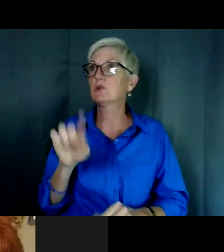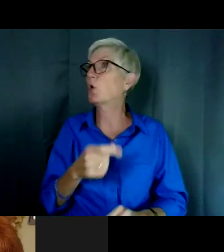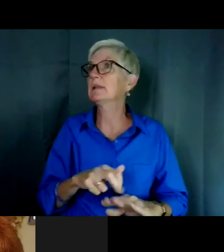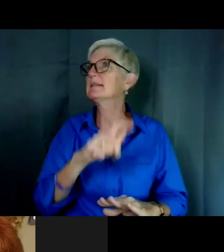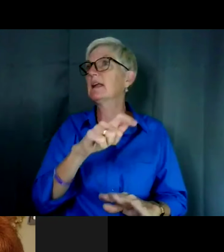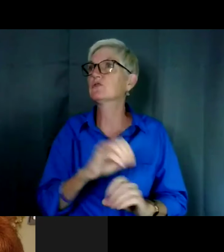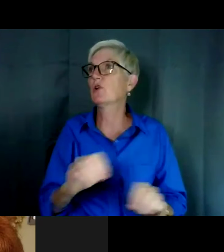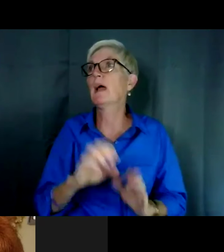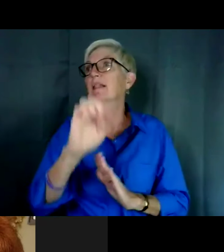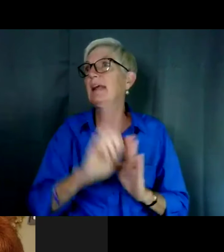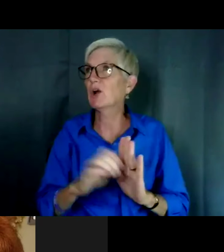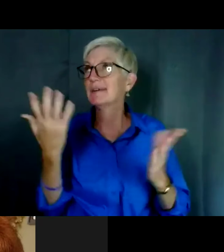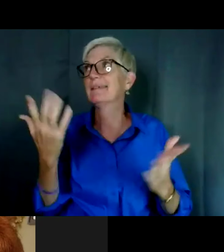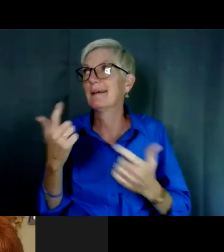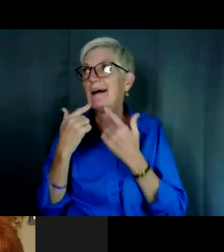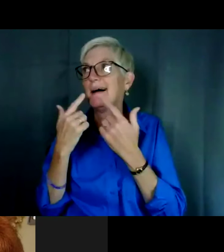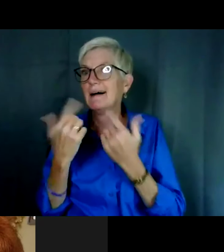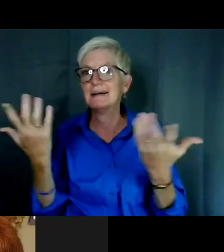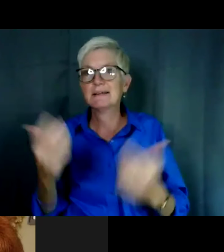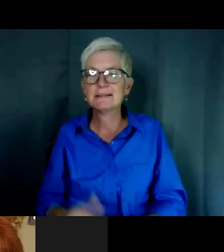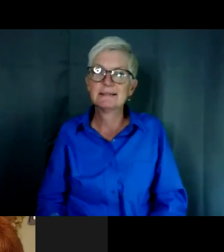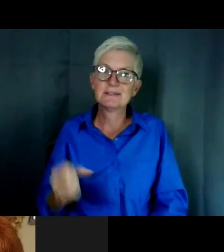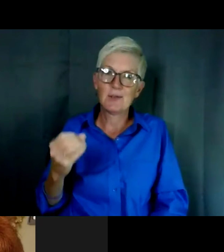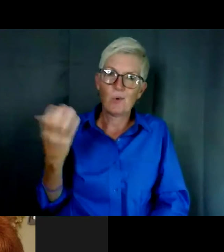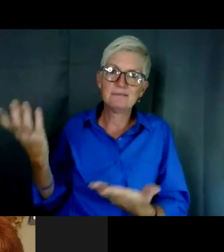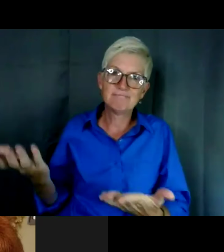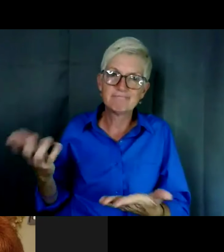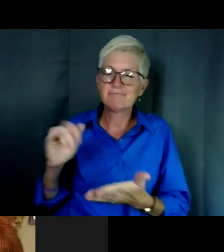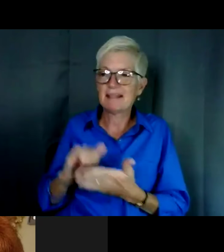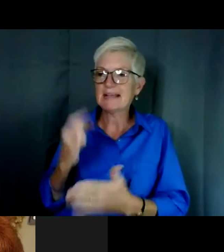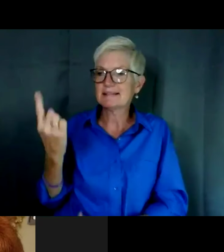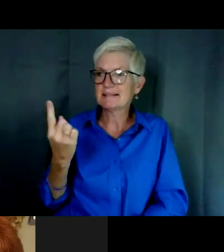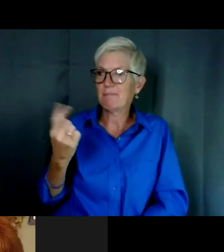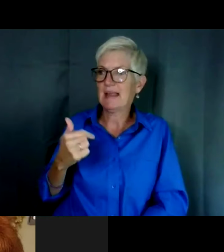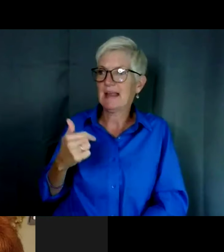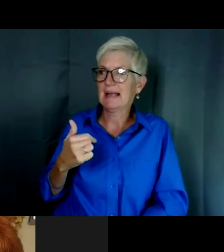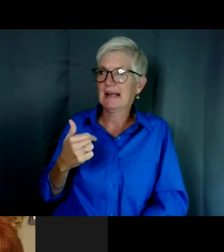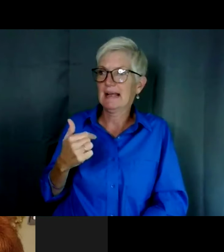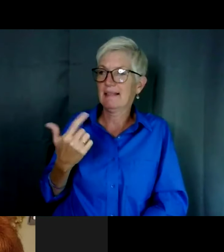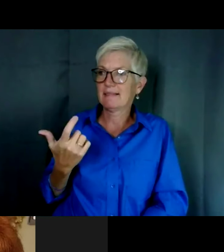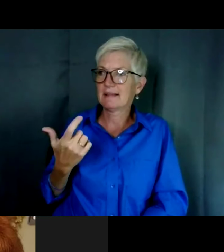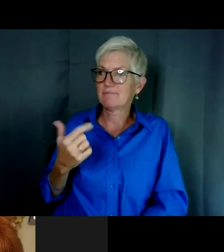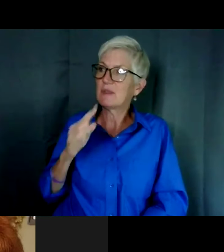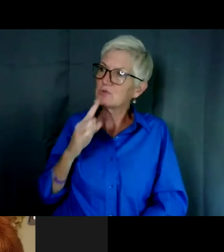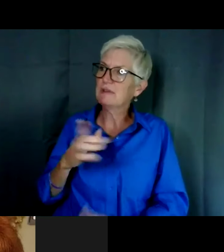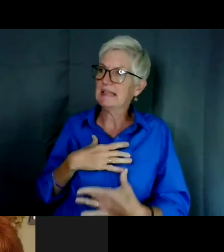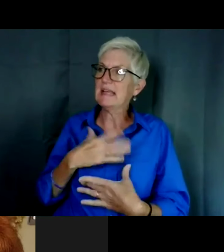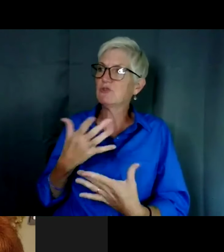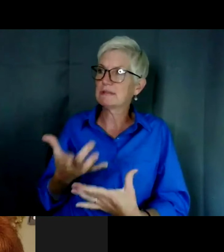elevator, you know? So that's something that was very